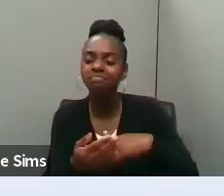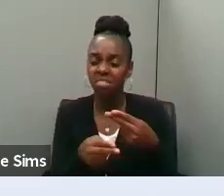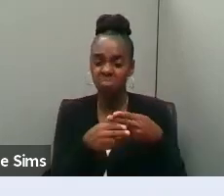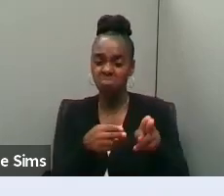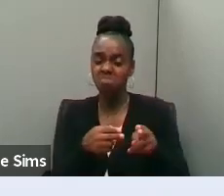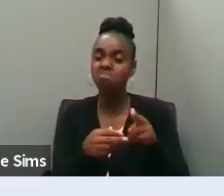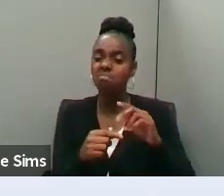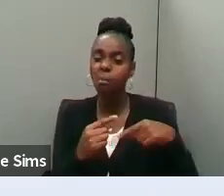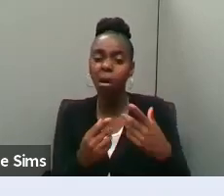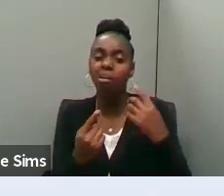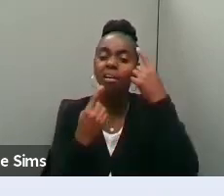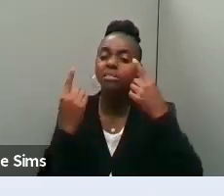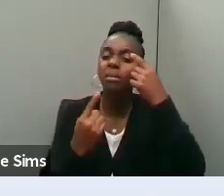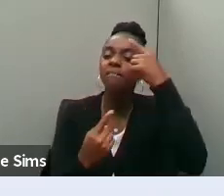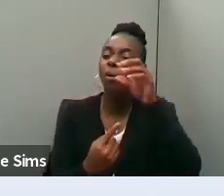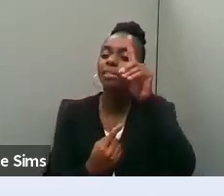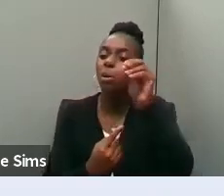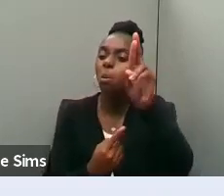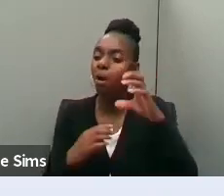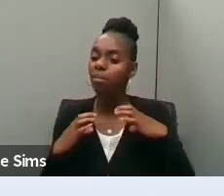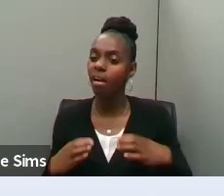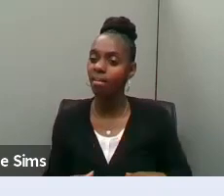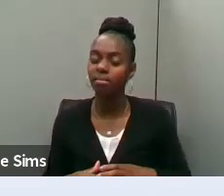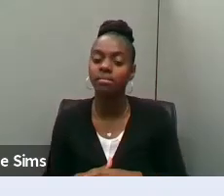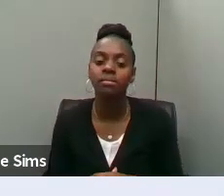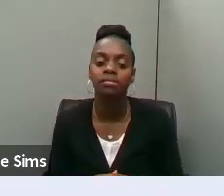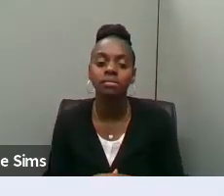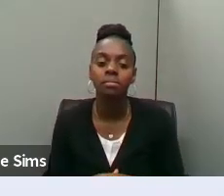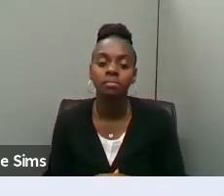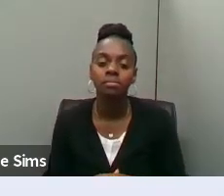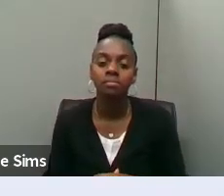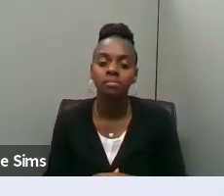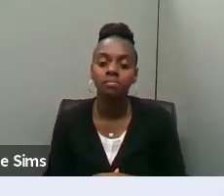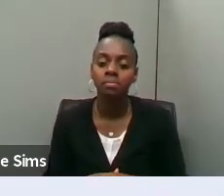about considerations for DOR clients as they